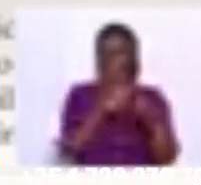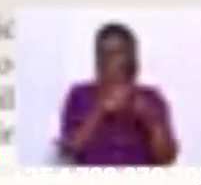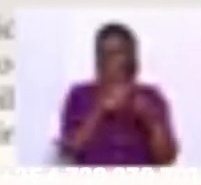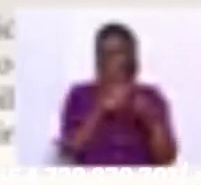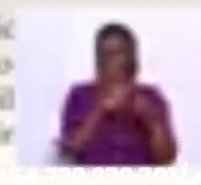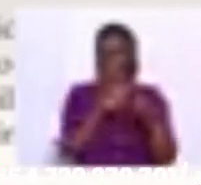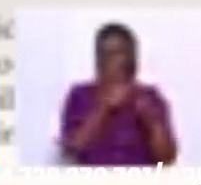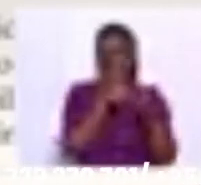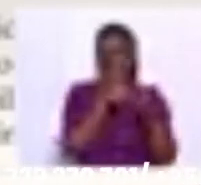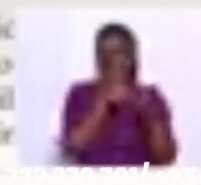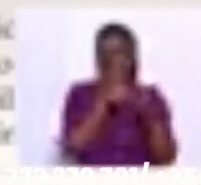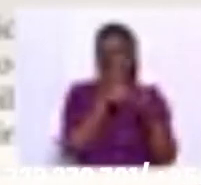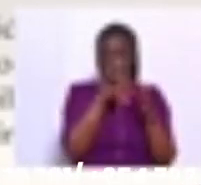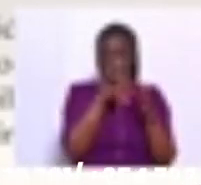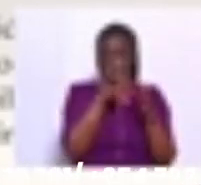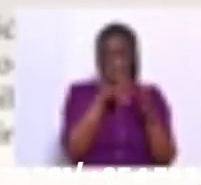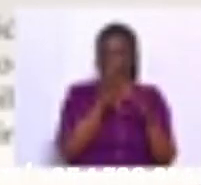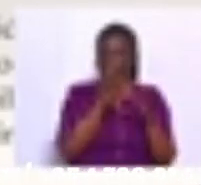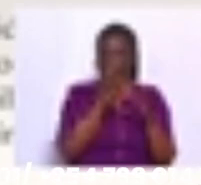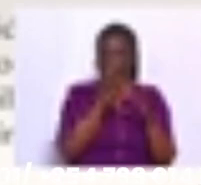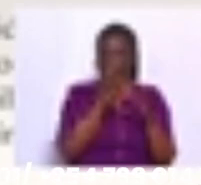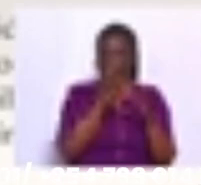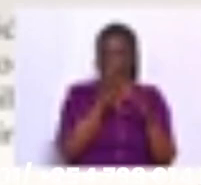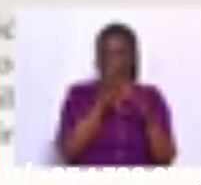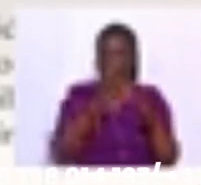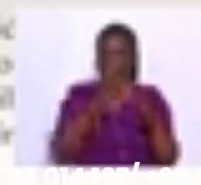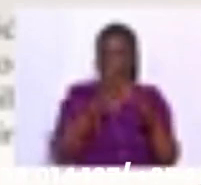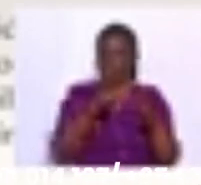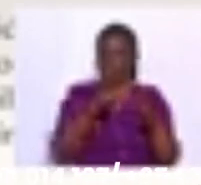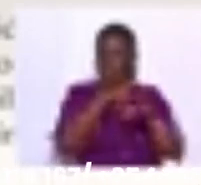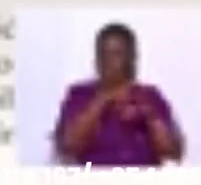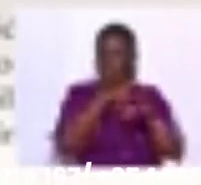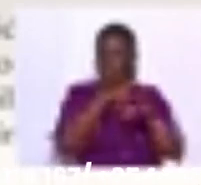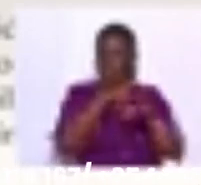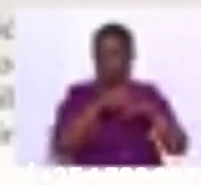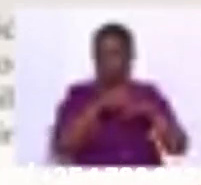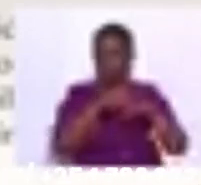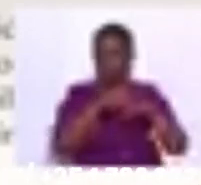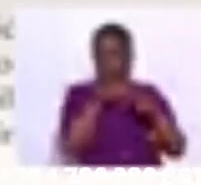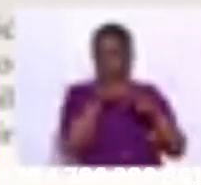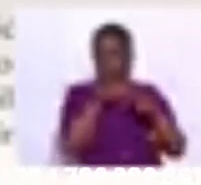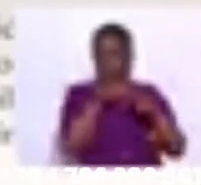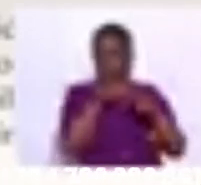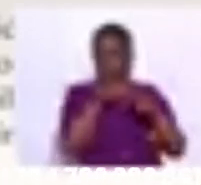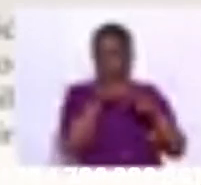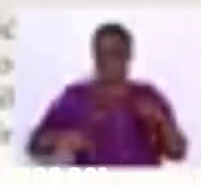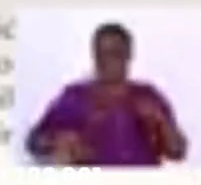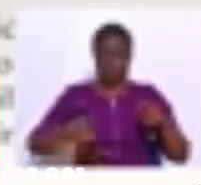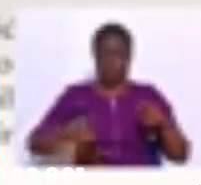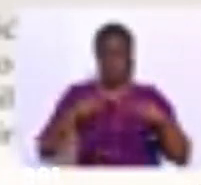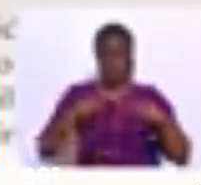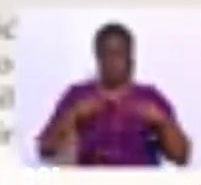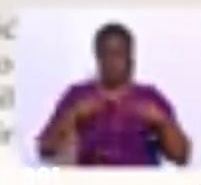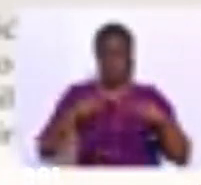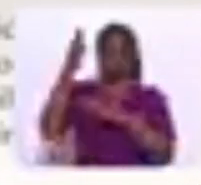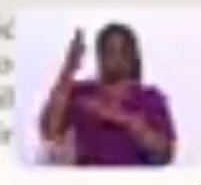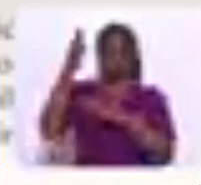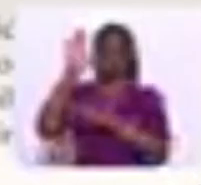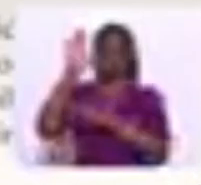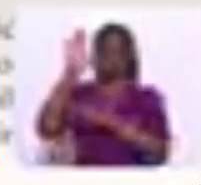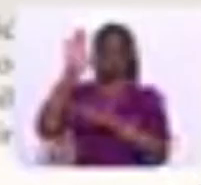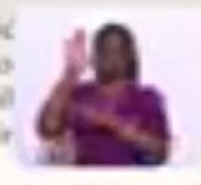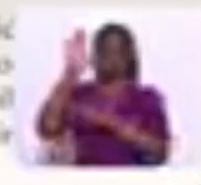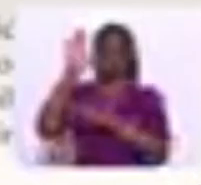So they took, laid it on the boil, and then King Hezekiah recovered. So God said he was healed, but then